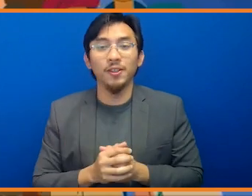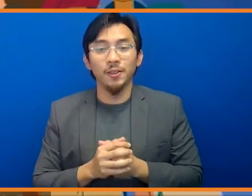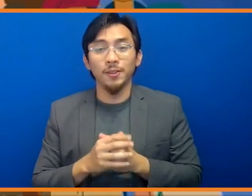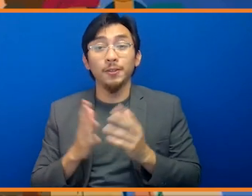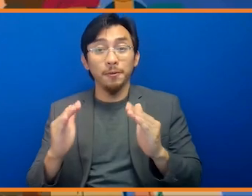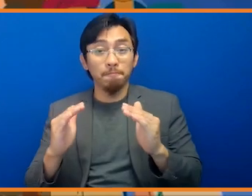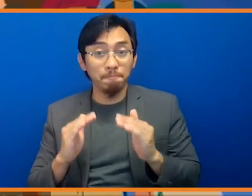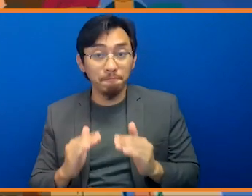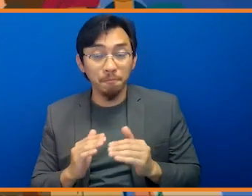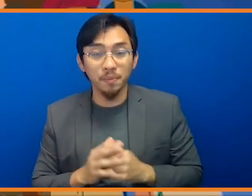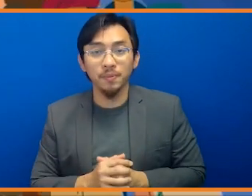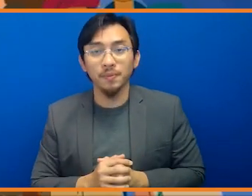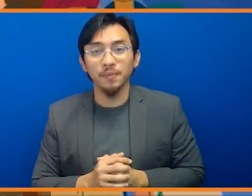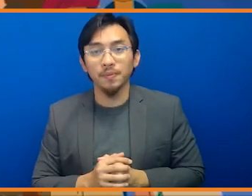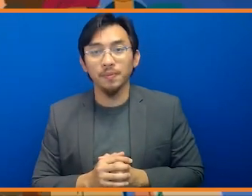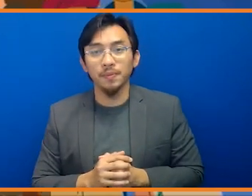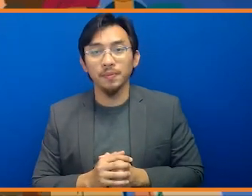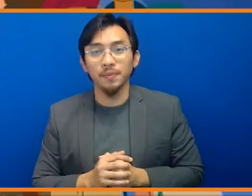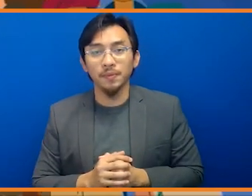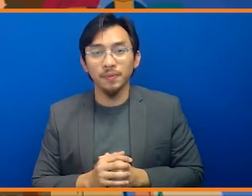Next slide, please.